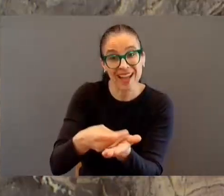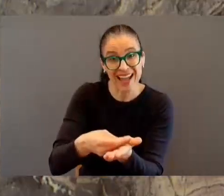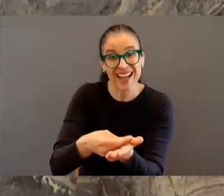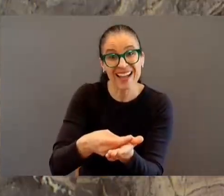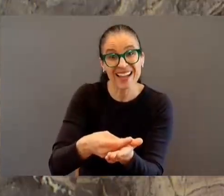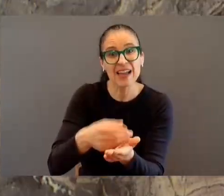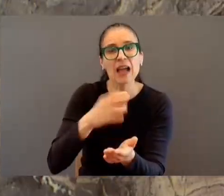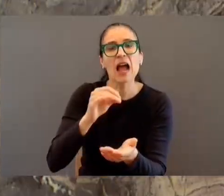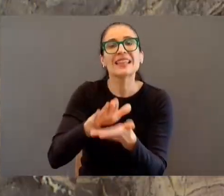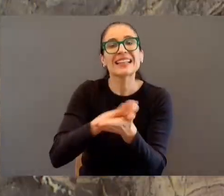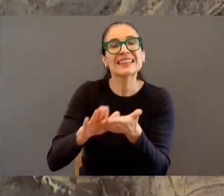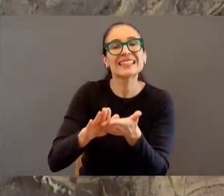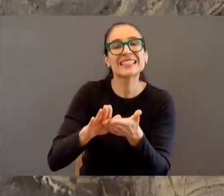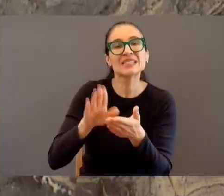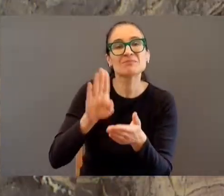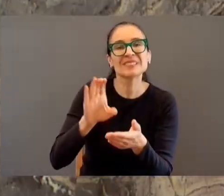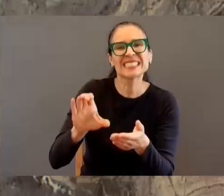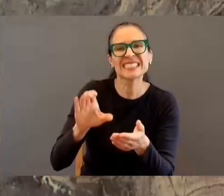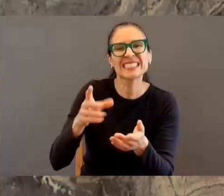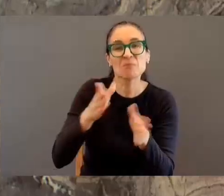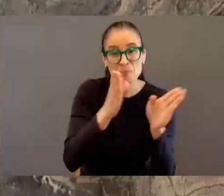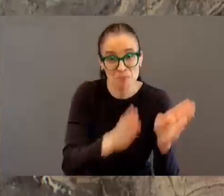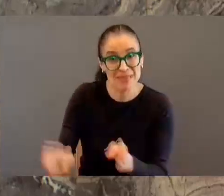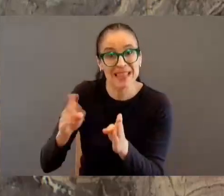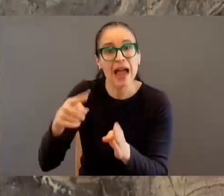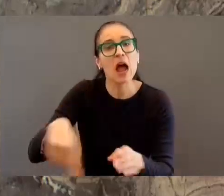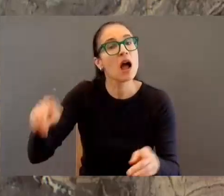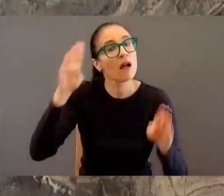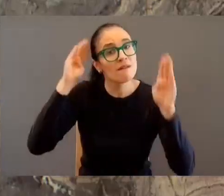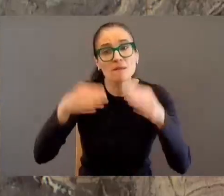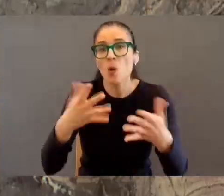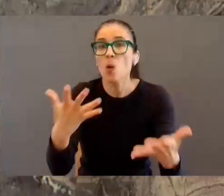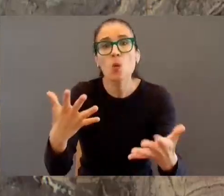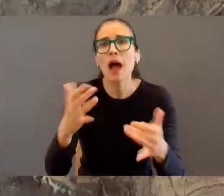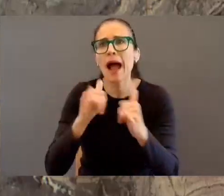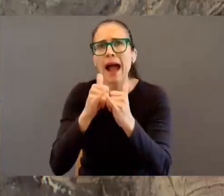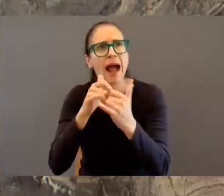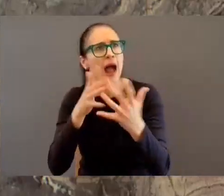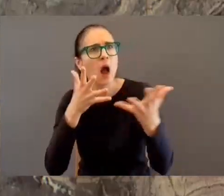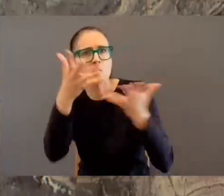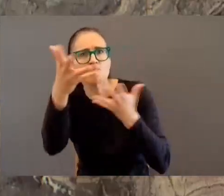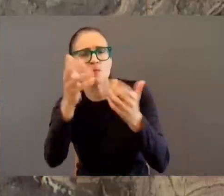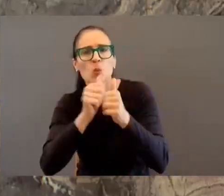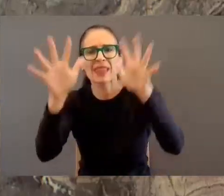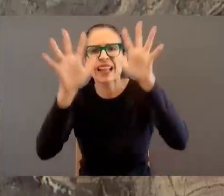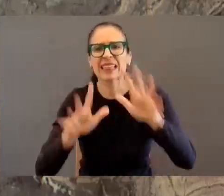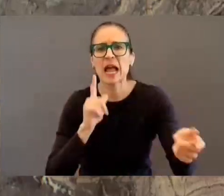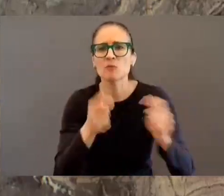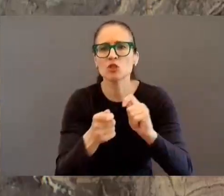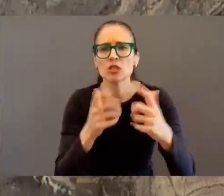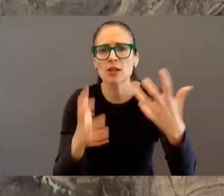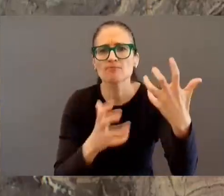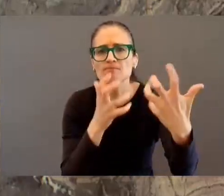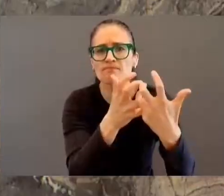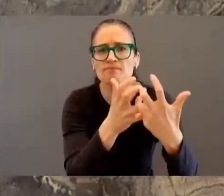real success here in British Columbia. And we have to do more. And it's why, because this is something I share passionately